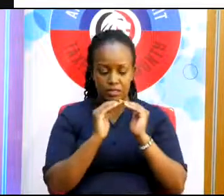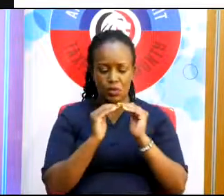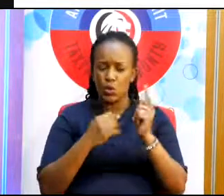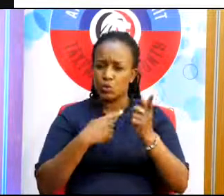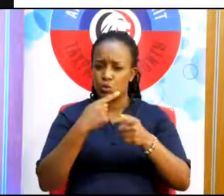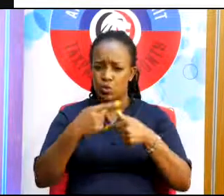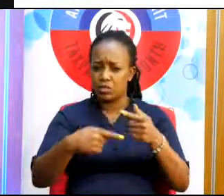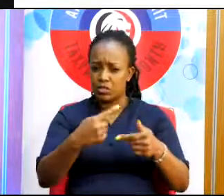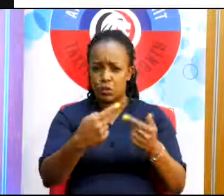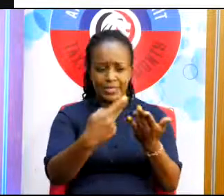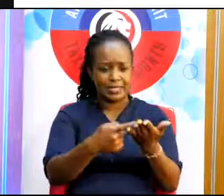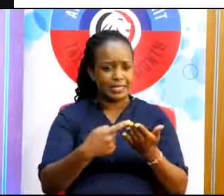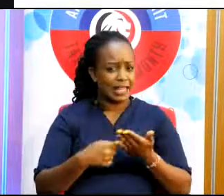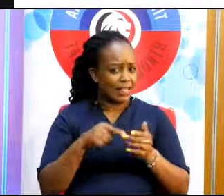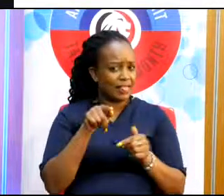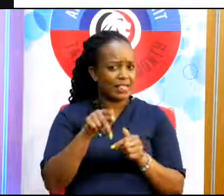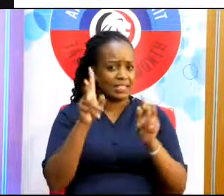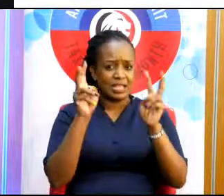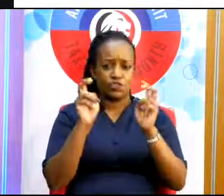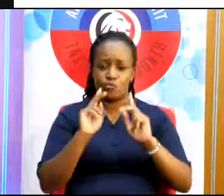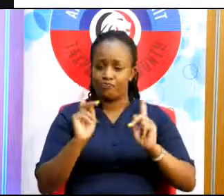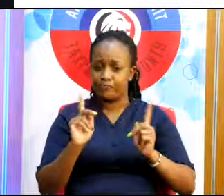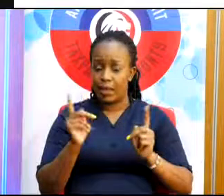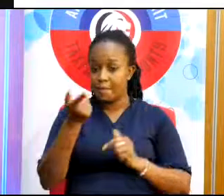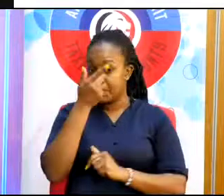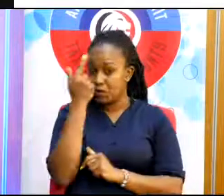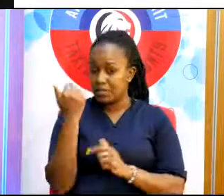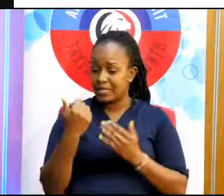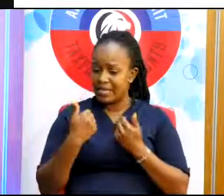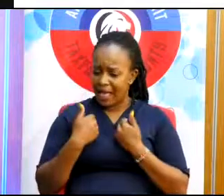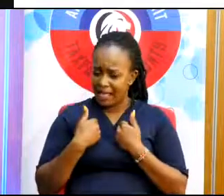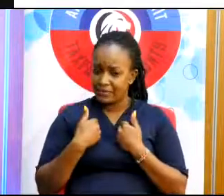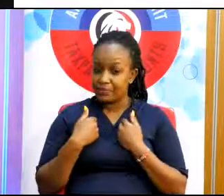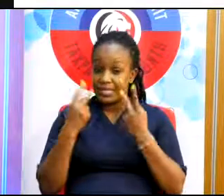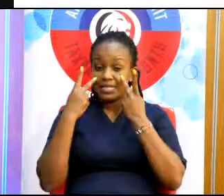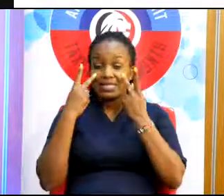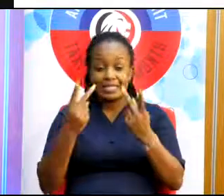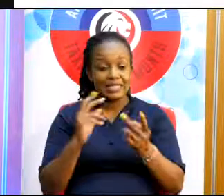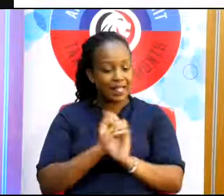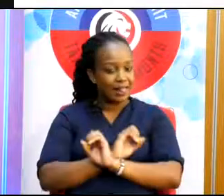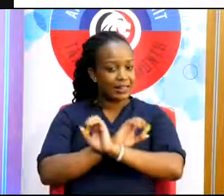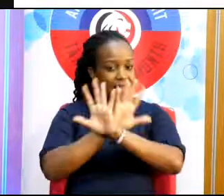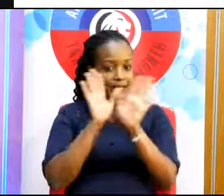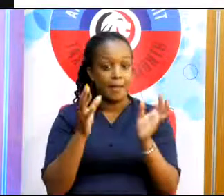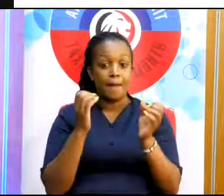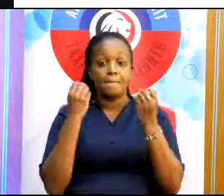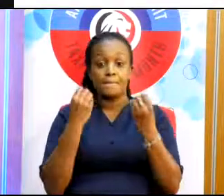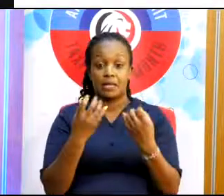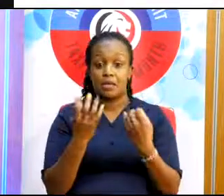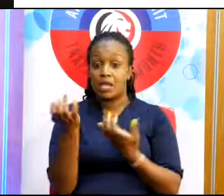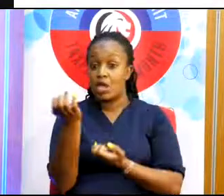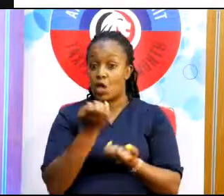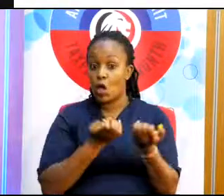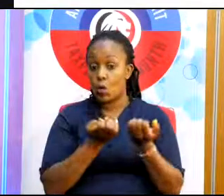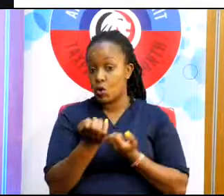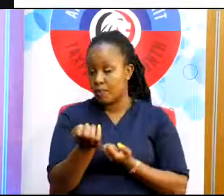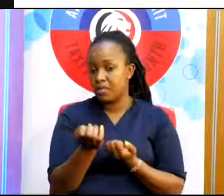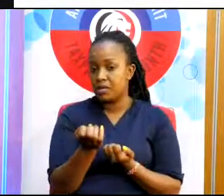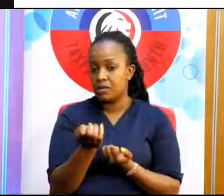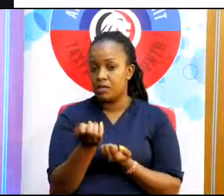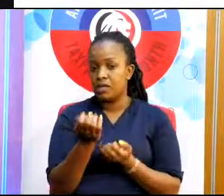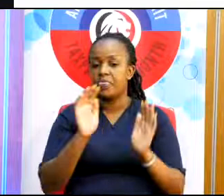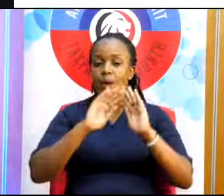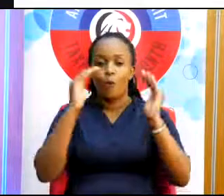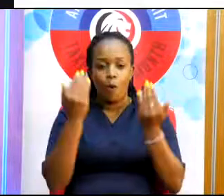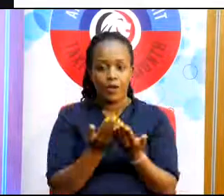continue discussing this particular issue because this has been well articulated that many economies globally have faced declined